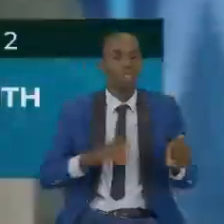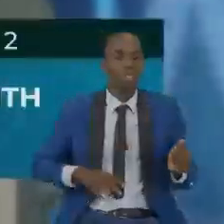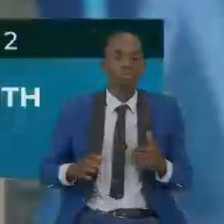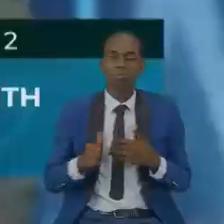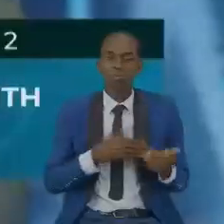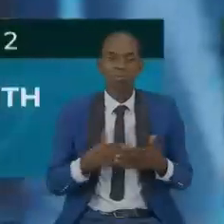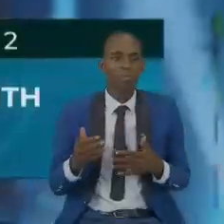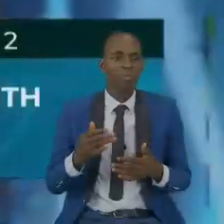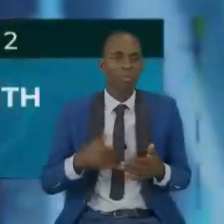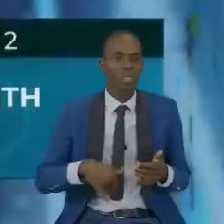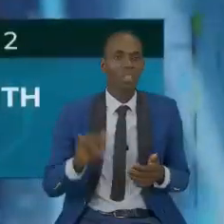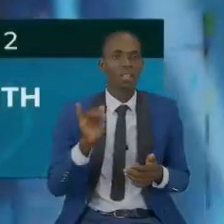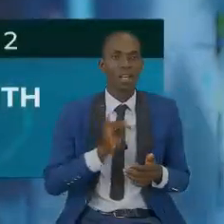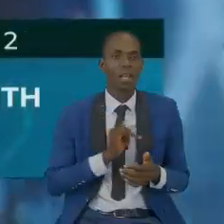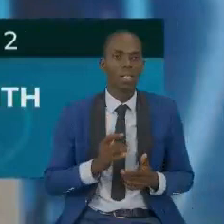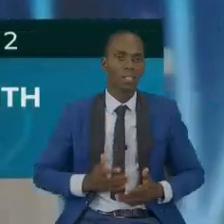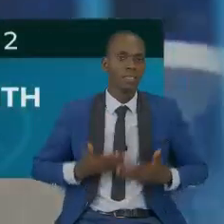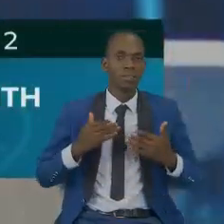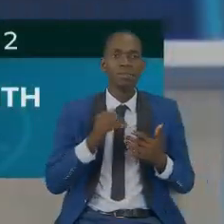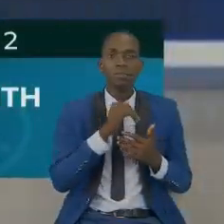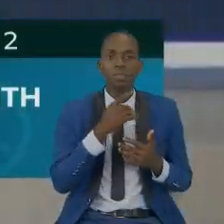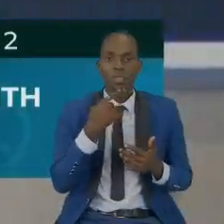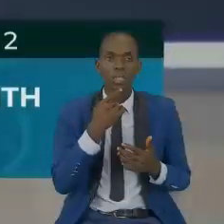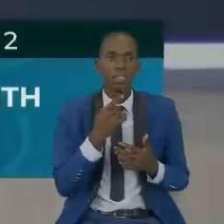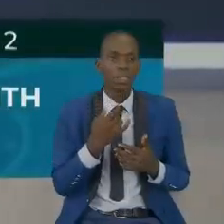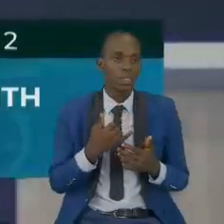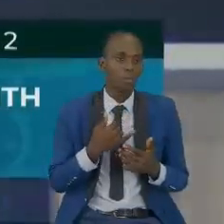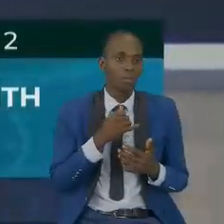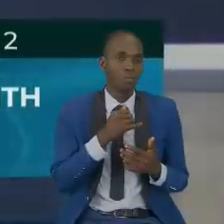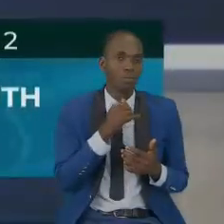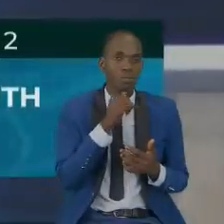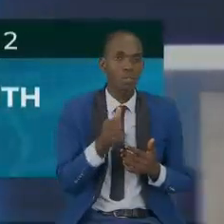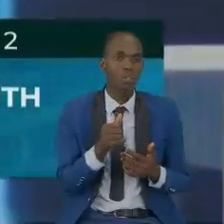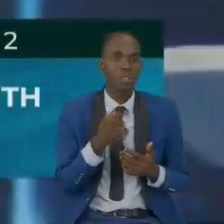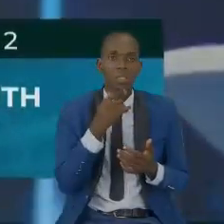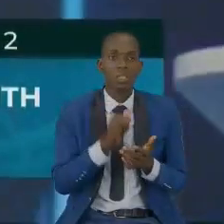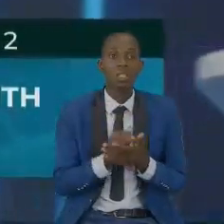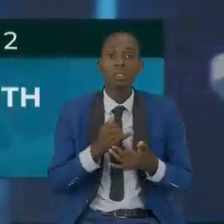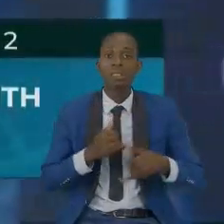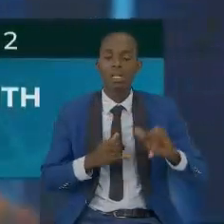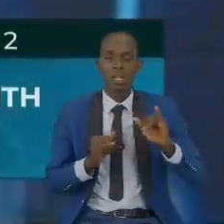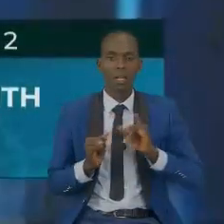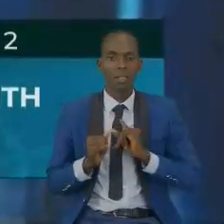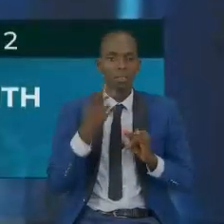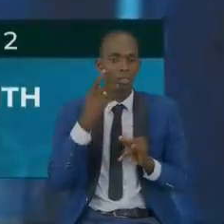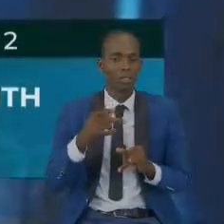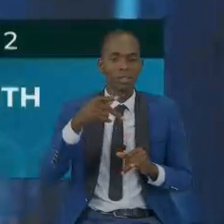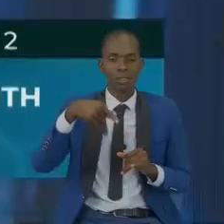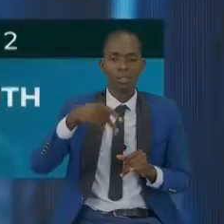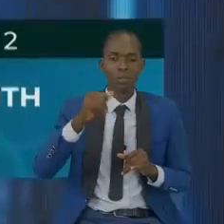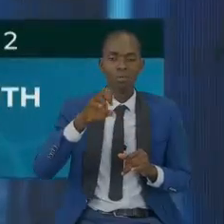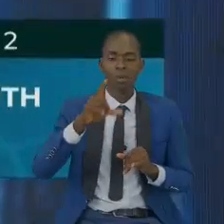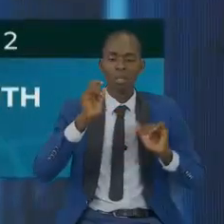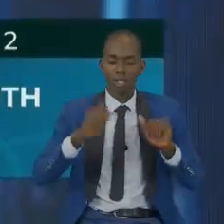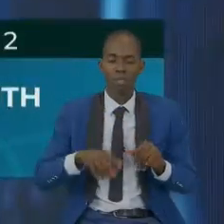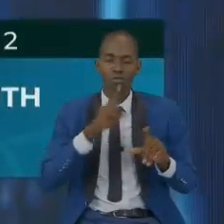I live. It says, I. You know, Paul was talking. A minister should be able to talk for himself and by himself, and he should